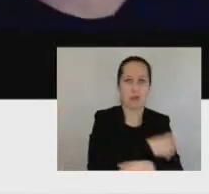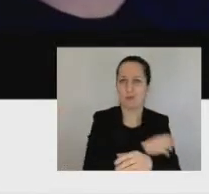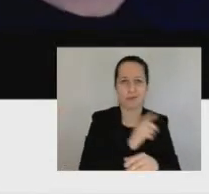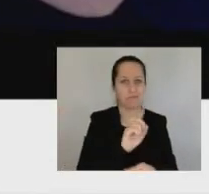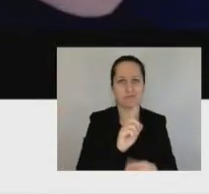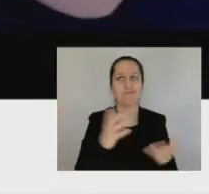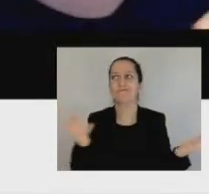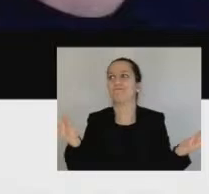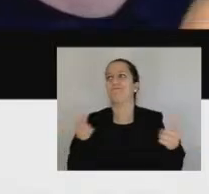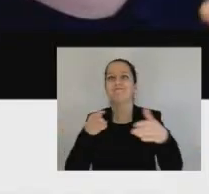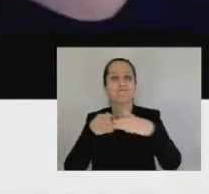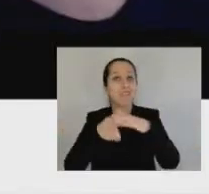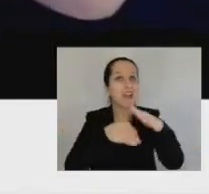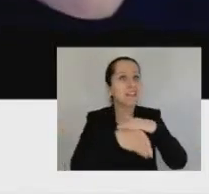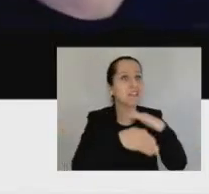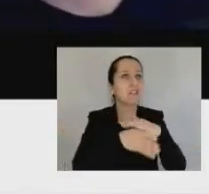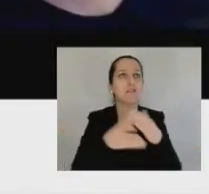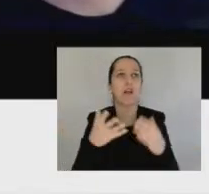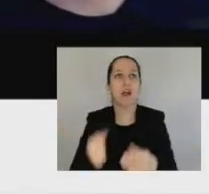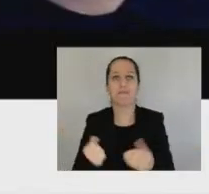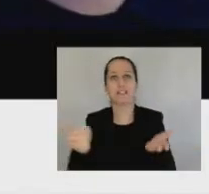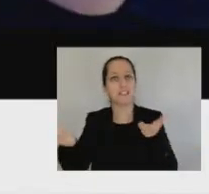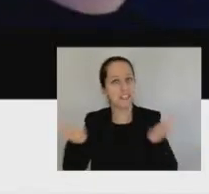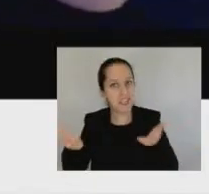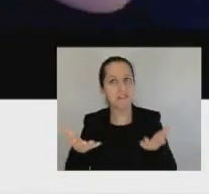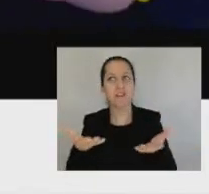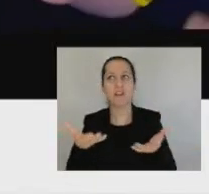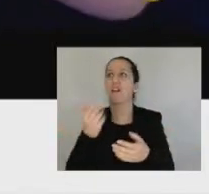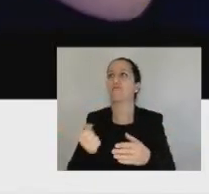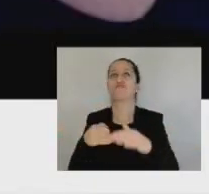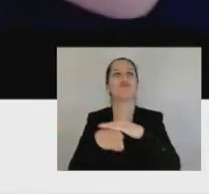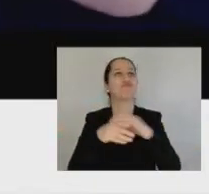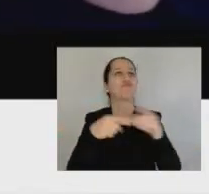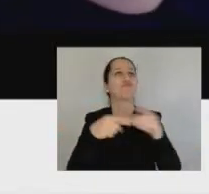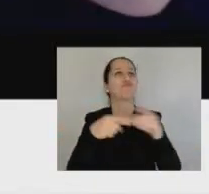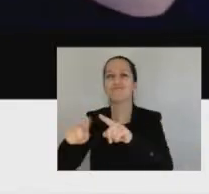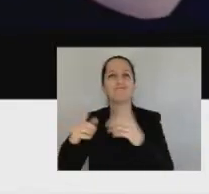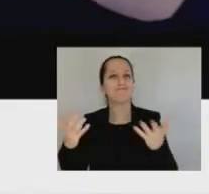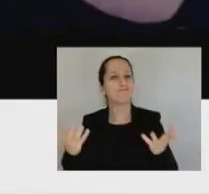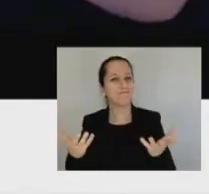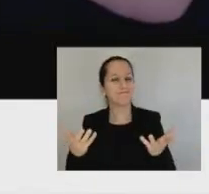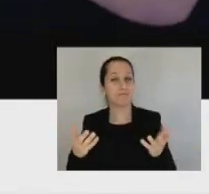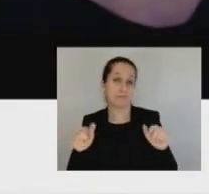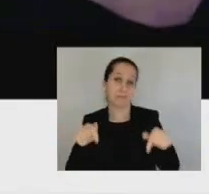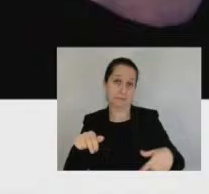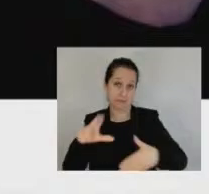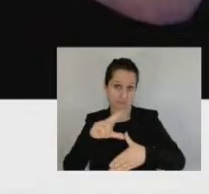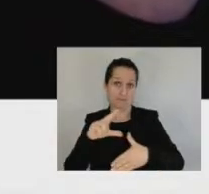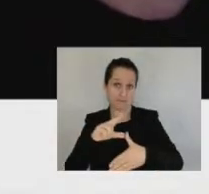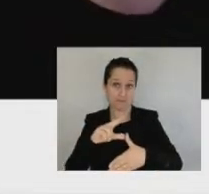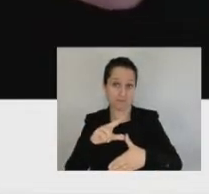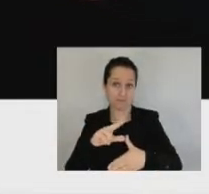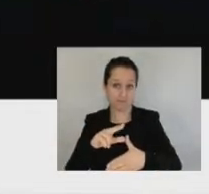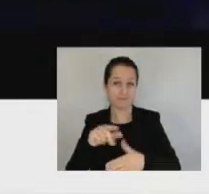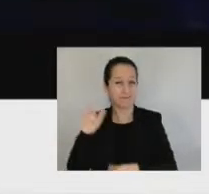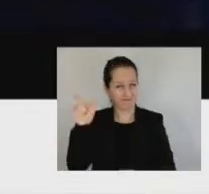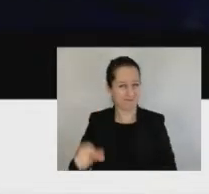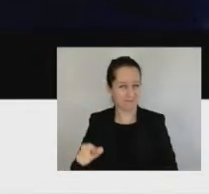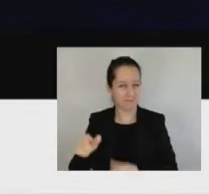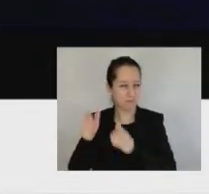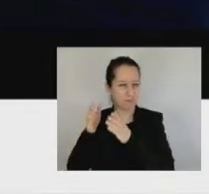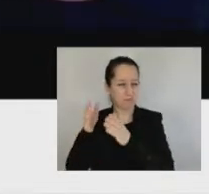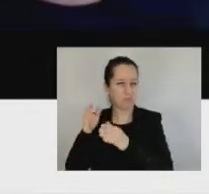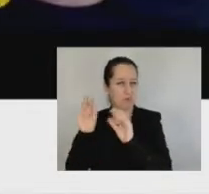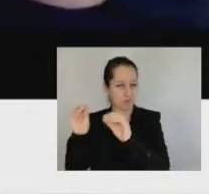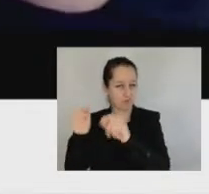in terms of access to material resources. And within the context of Latin America, that was also mentioned